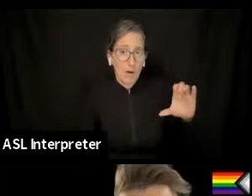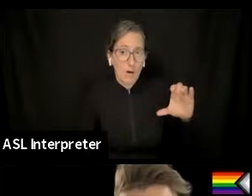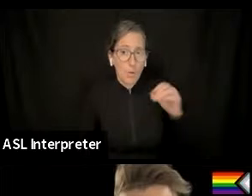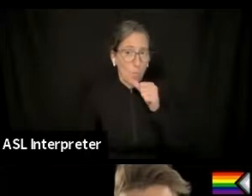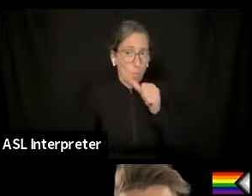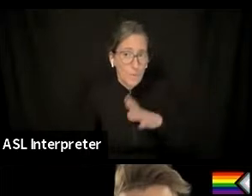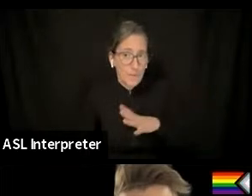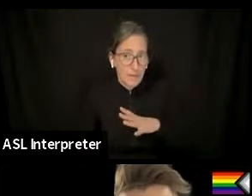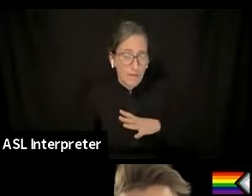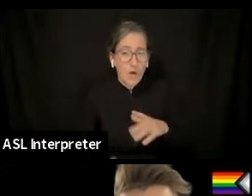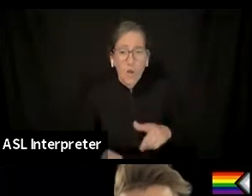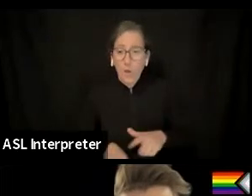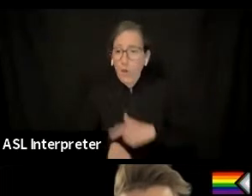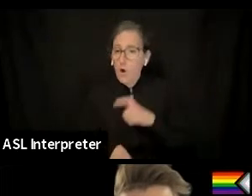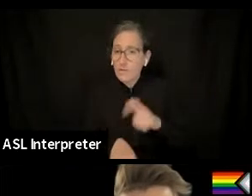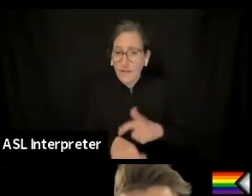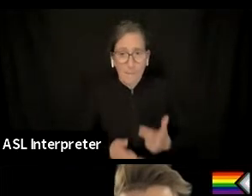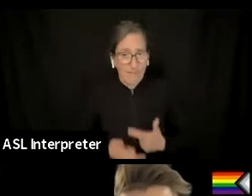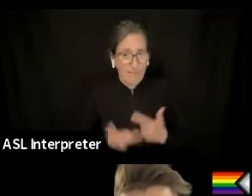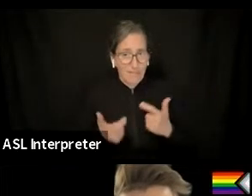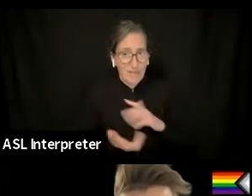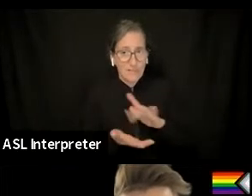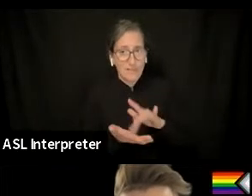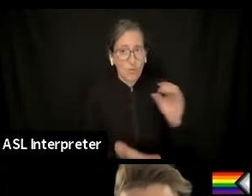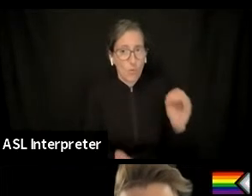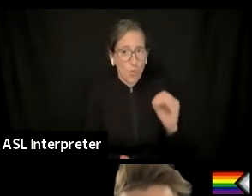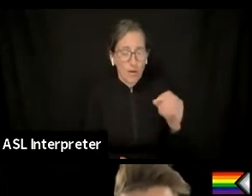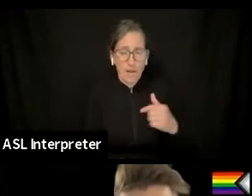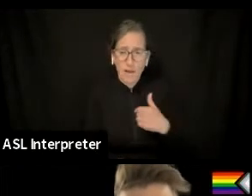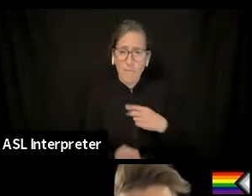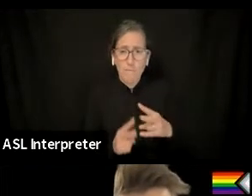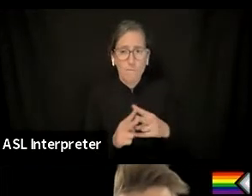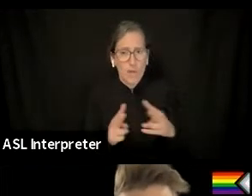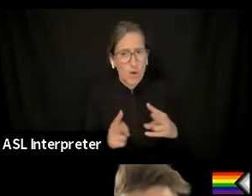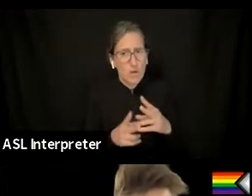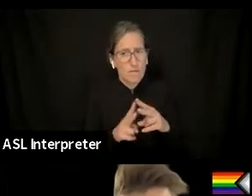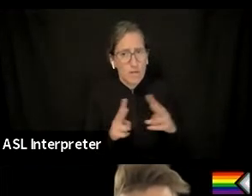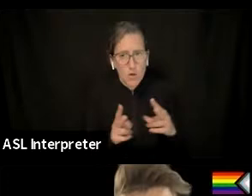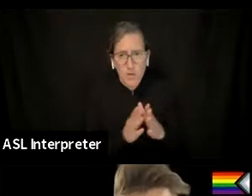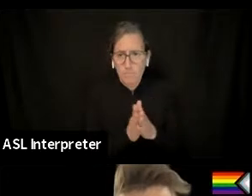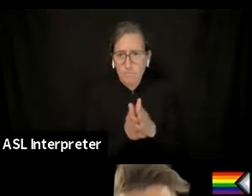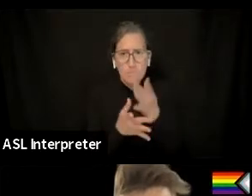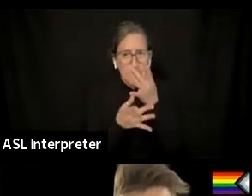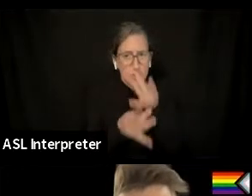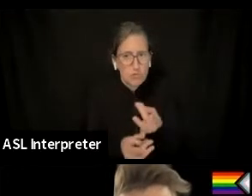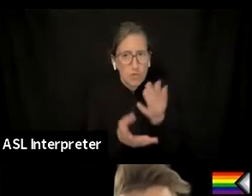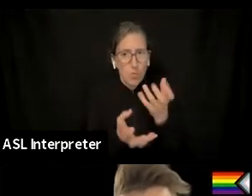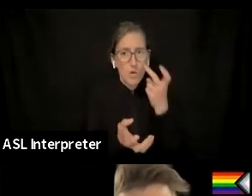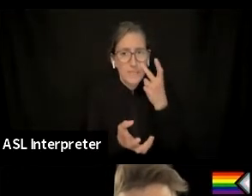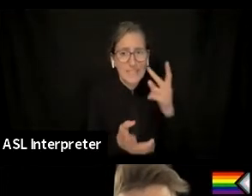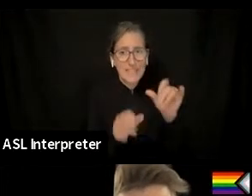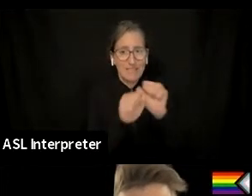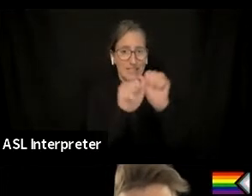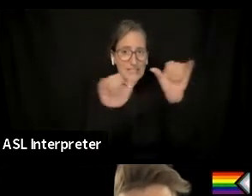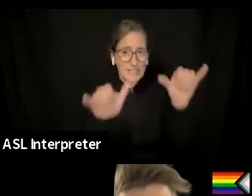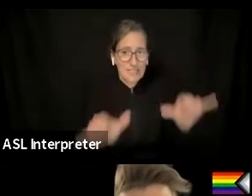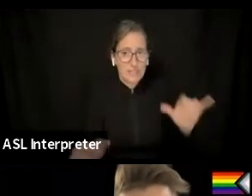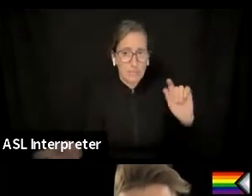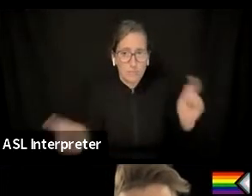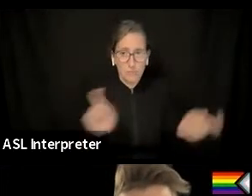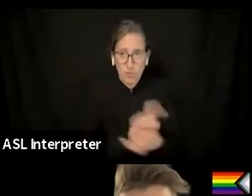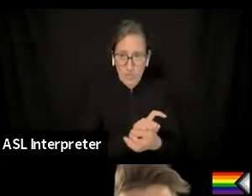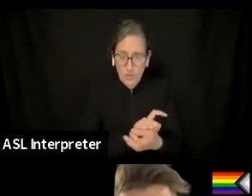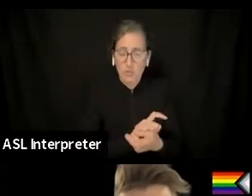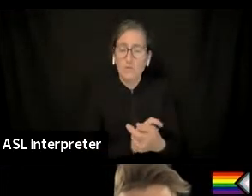Oregonian, and someone who has very vested interest in seeing systems transformation. I will also just kind of want to add